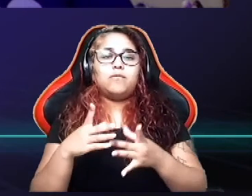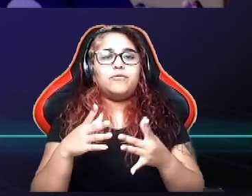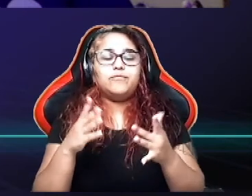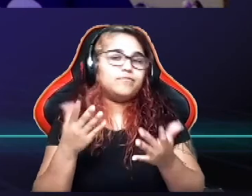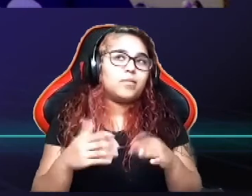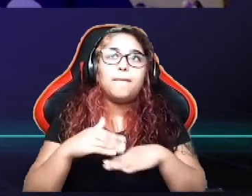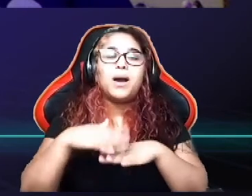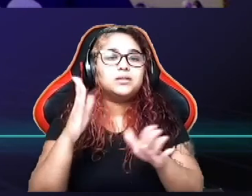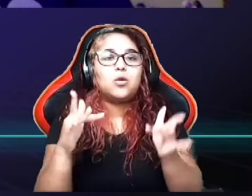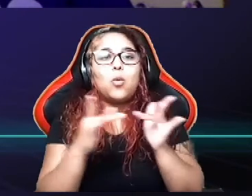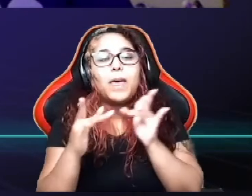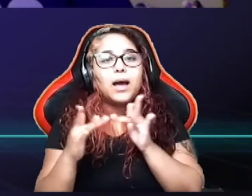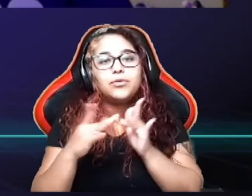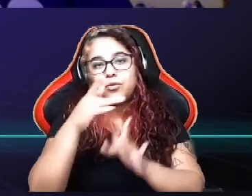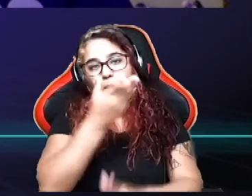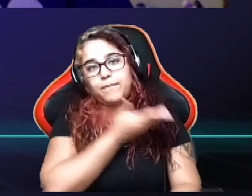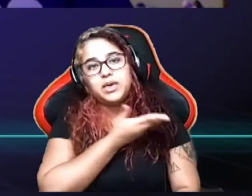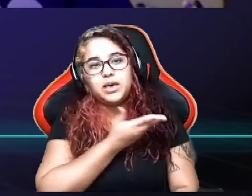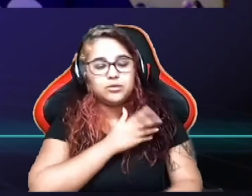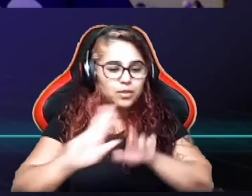only resource that you have.